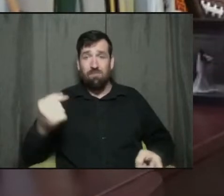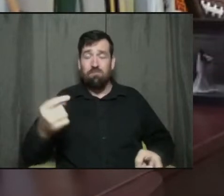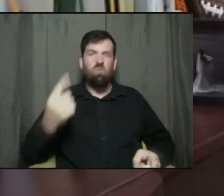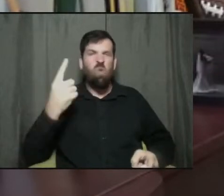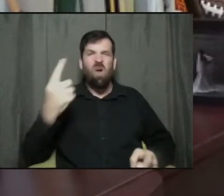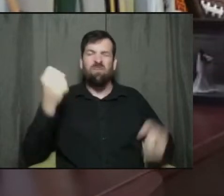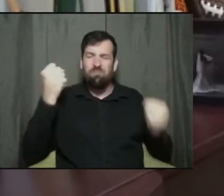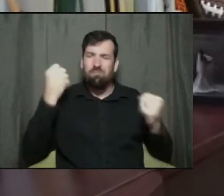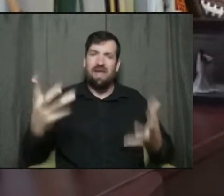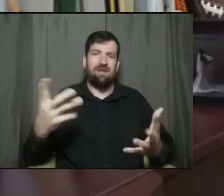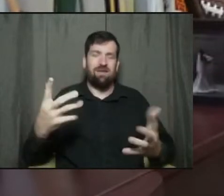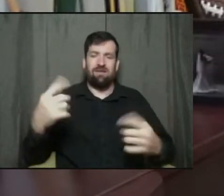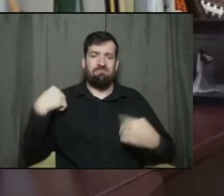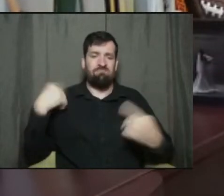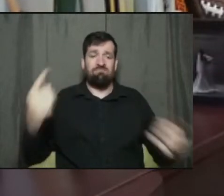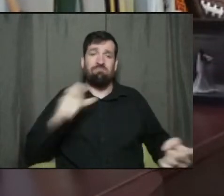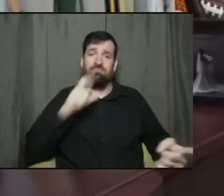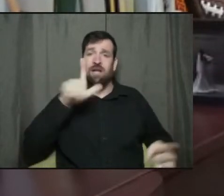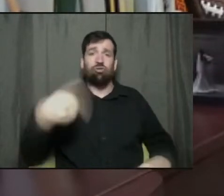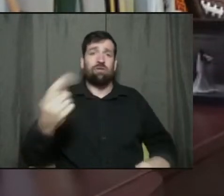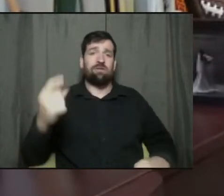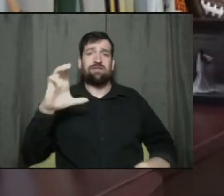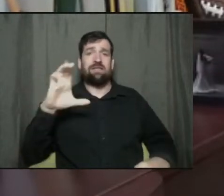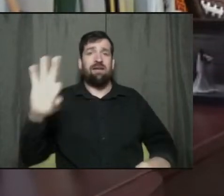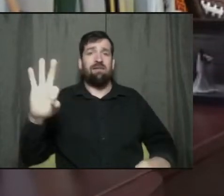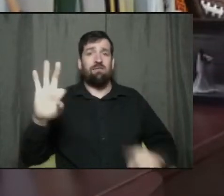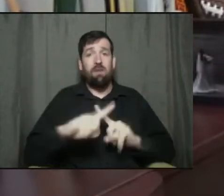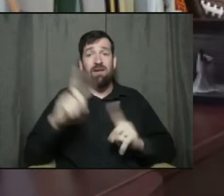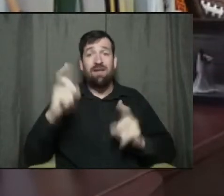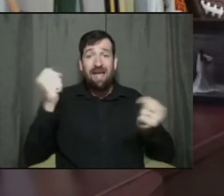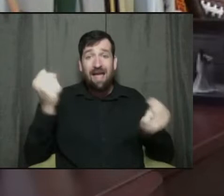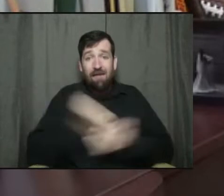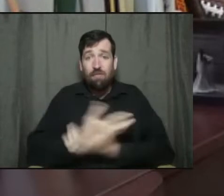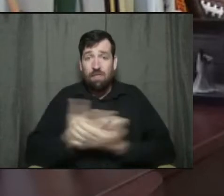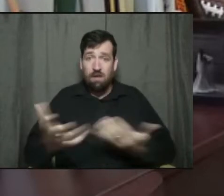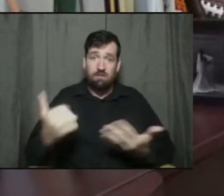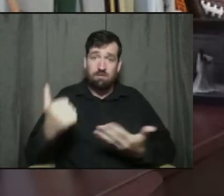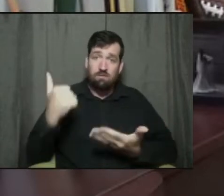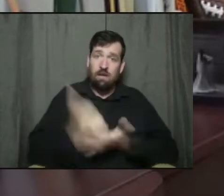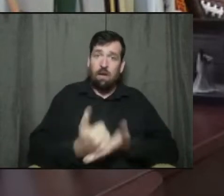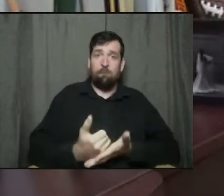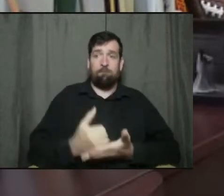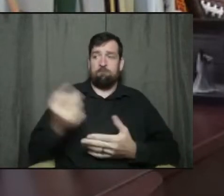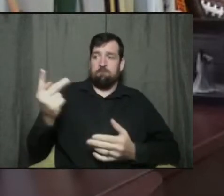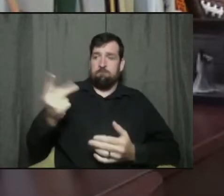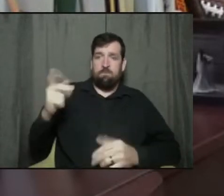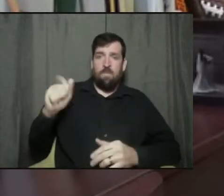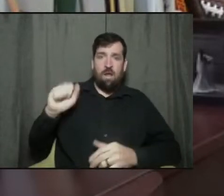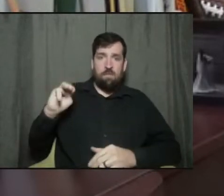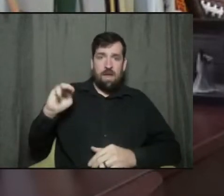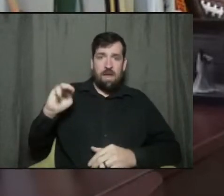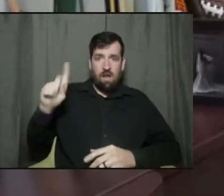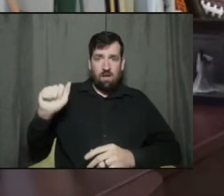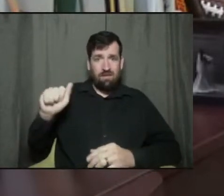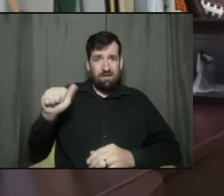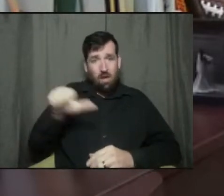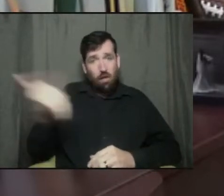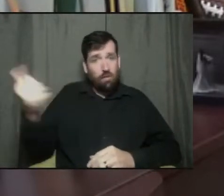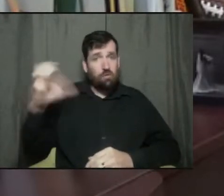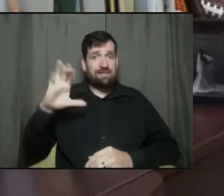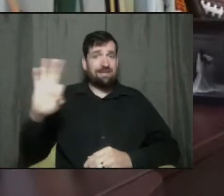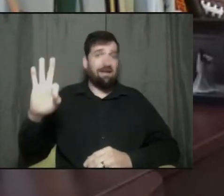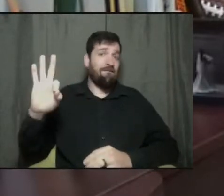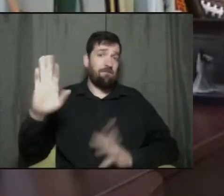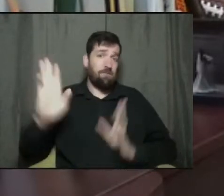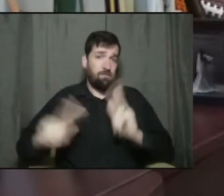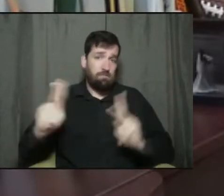come out for not only for CF, but for everything that have helped both Amanda and I and all these CFers along the way. And